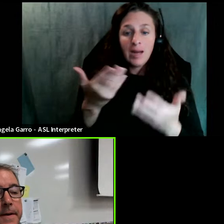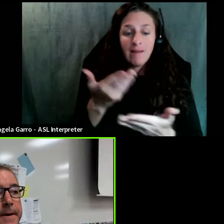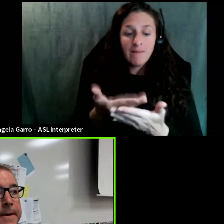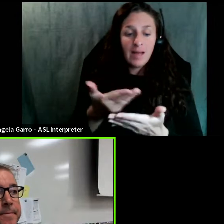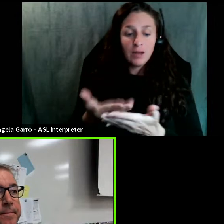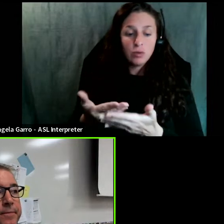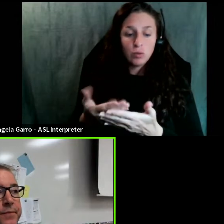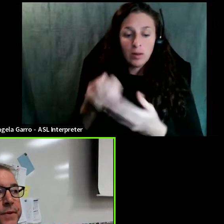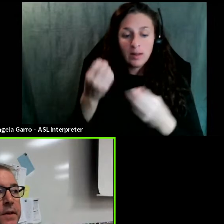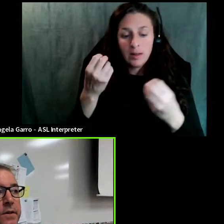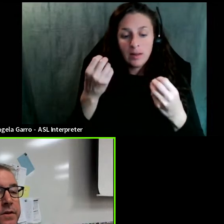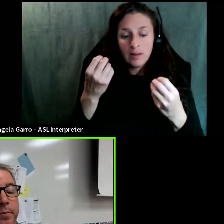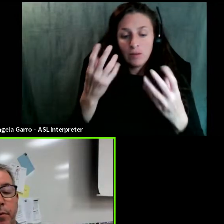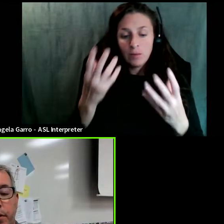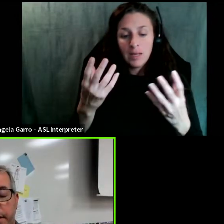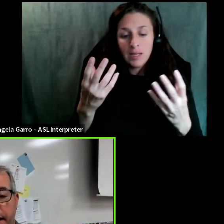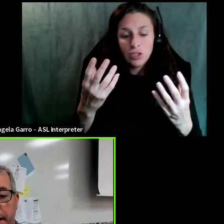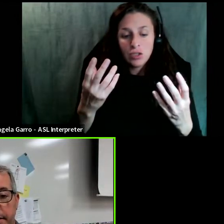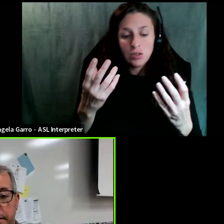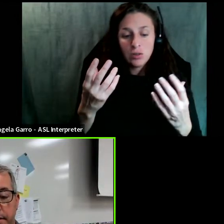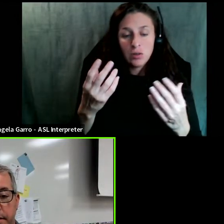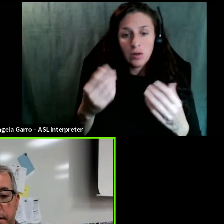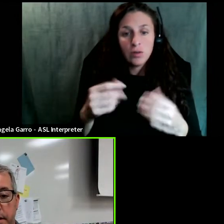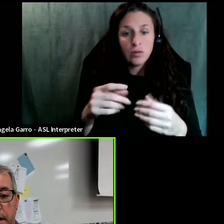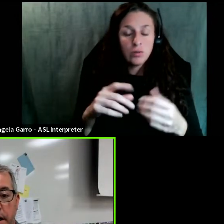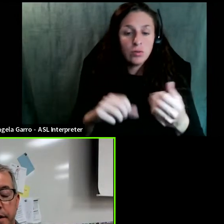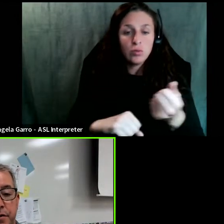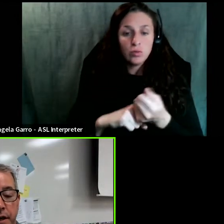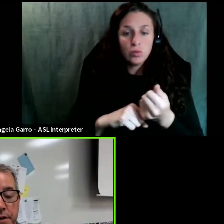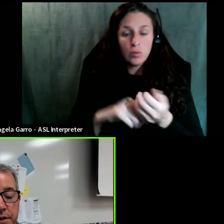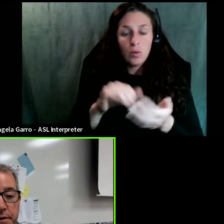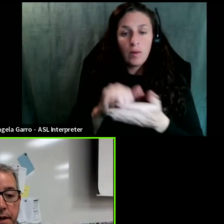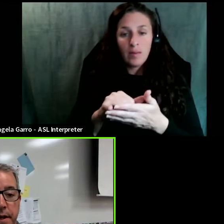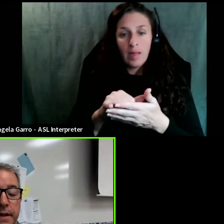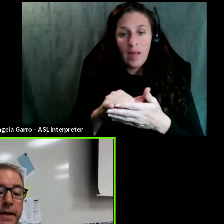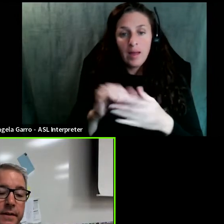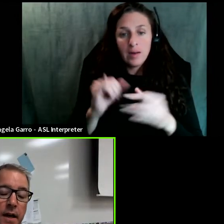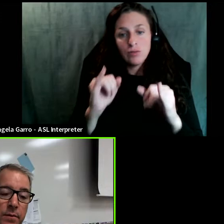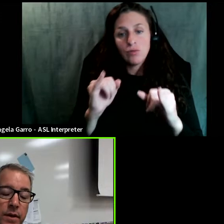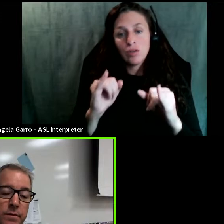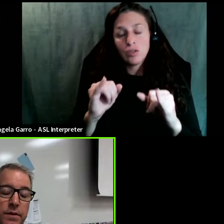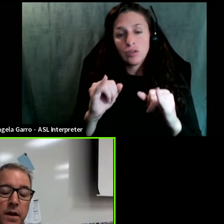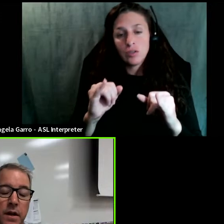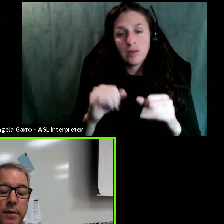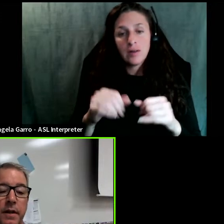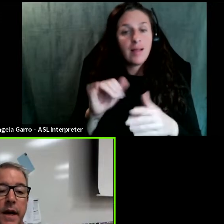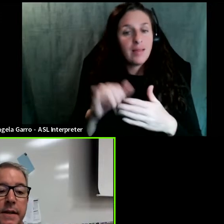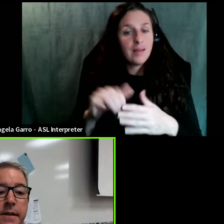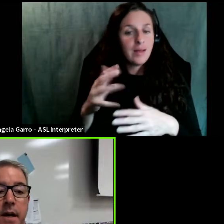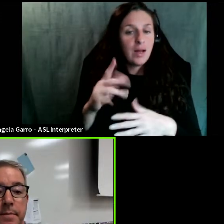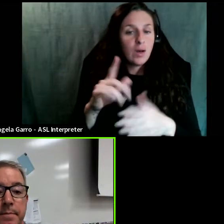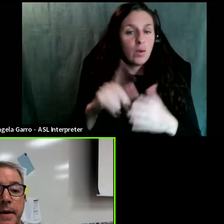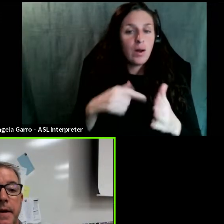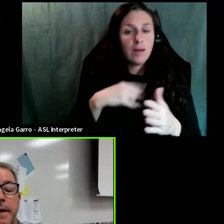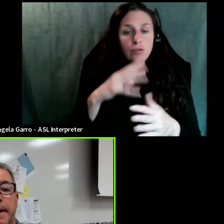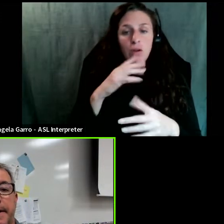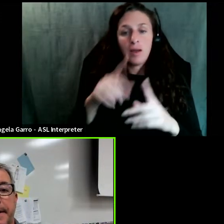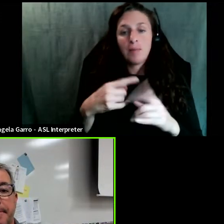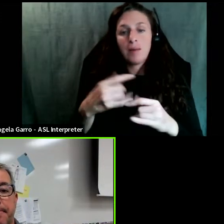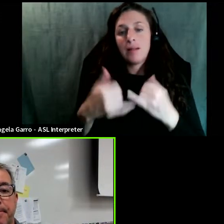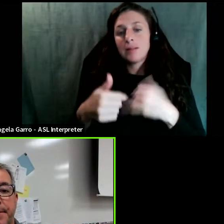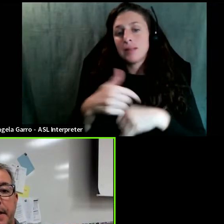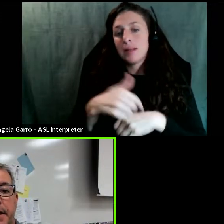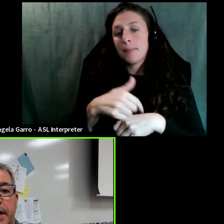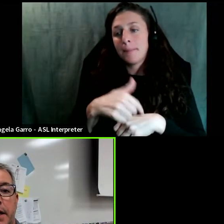information to support that instruction. And that's kind of what I was talking about last time.